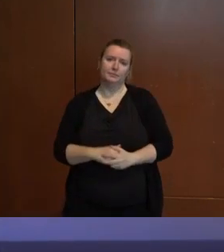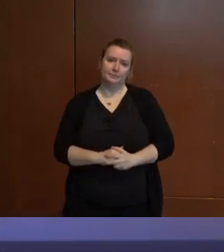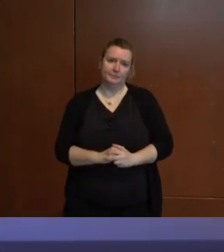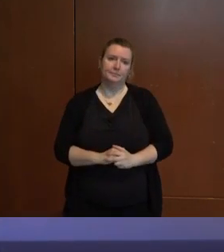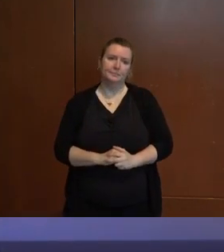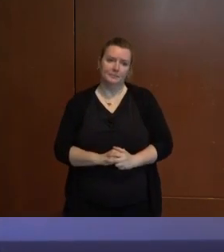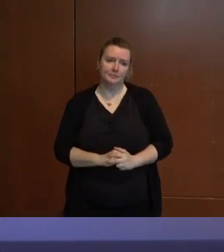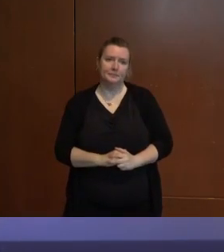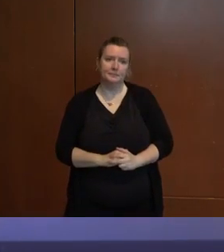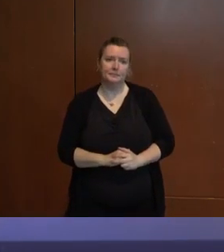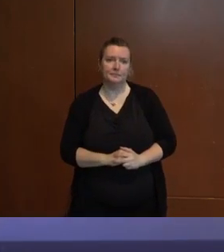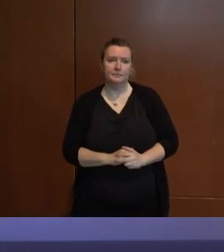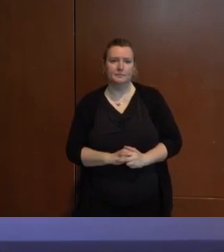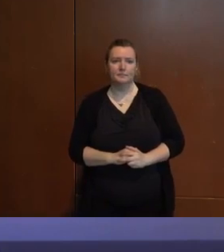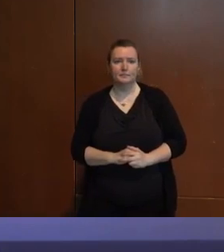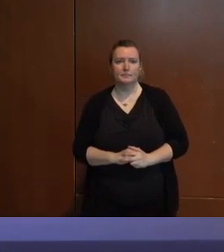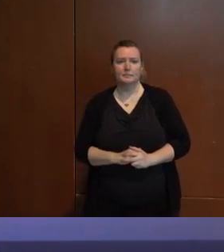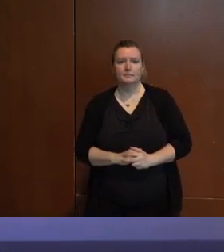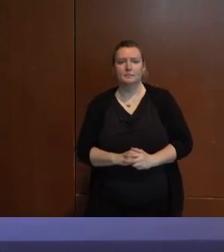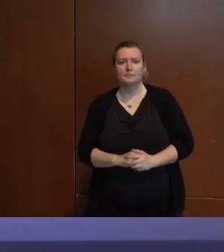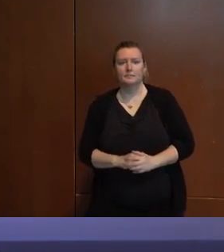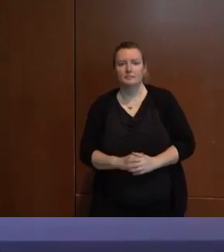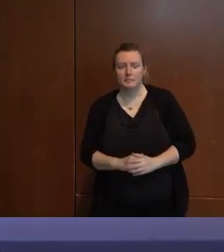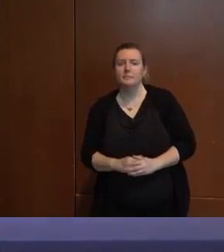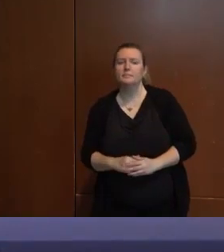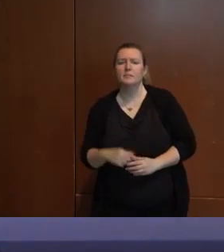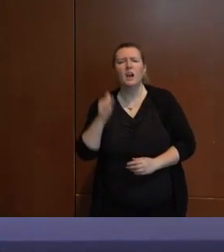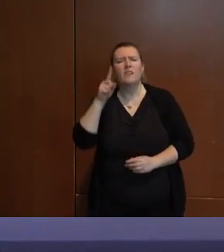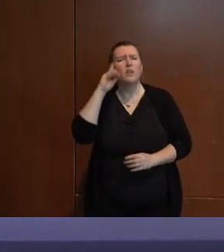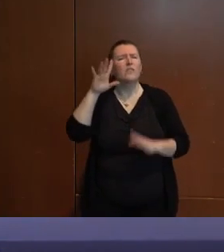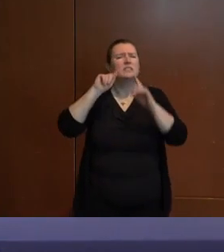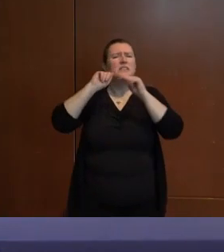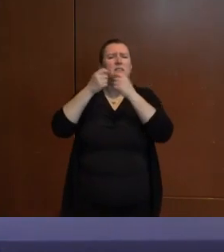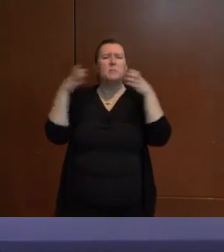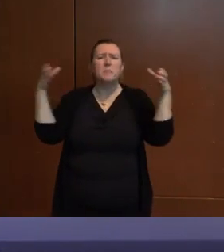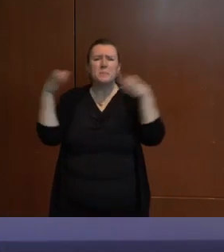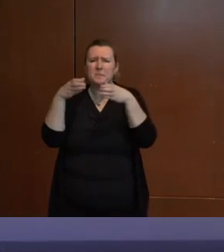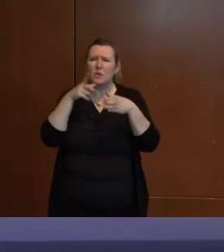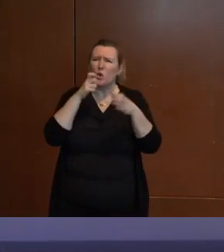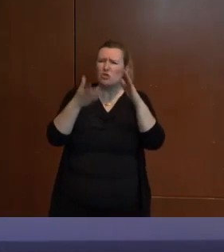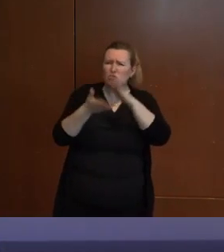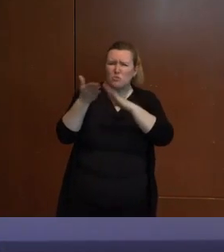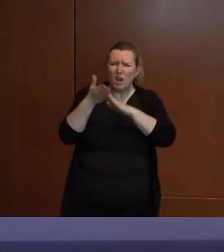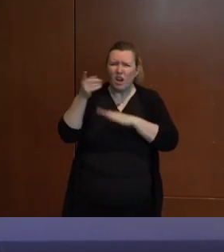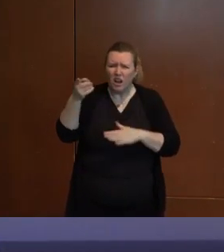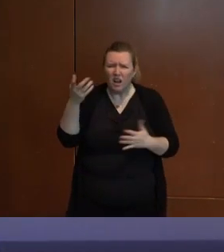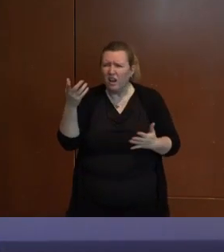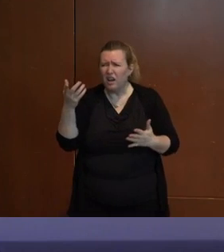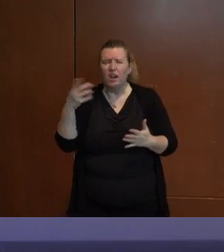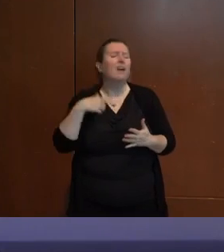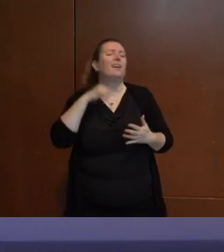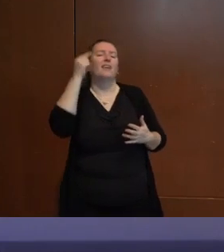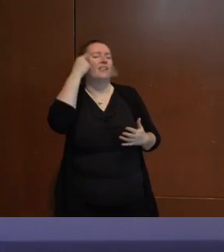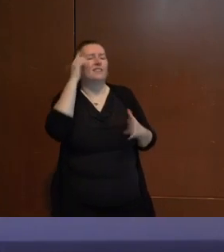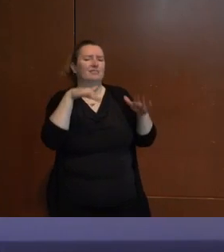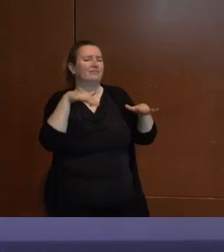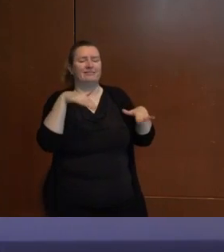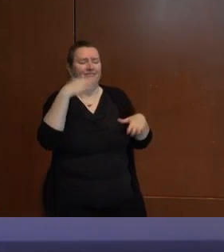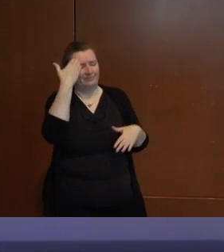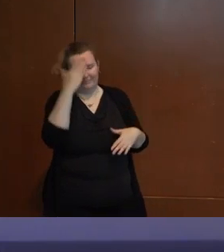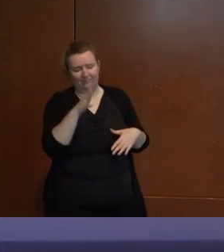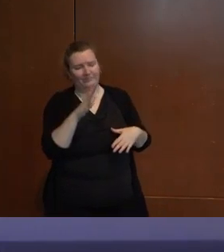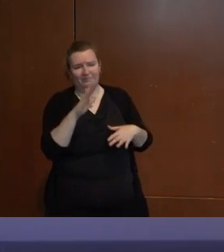very happy that he's watching and give him my best regards. Don't know yet. Anybody over in here? Dave, before I come to you, Paul, you good? You